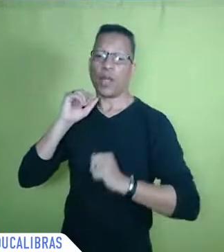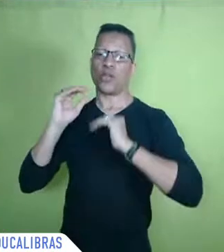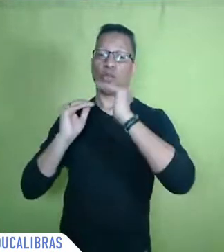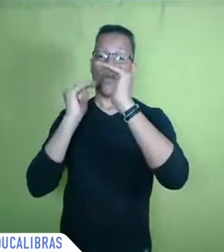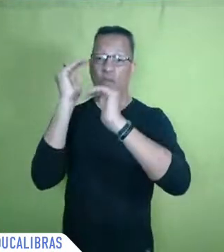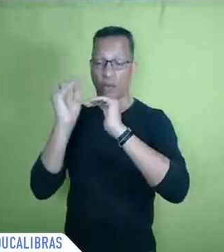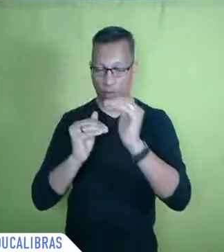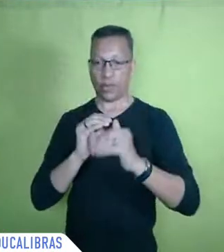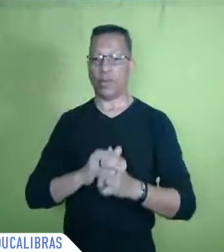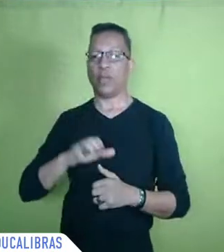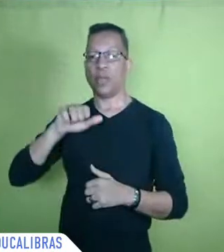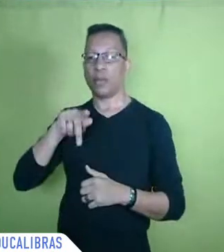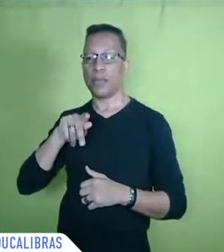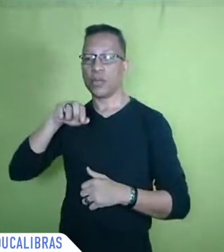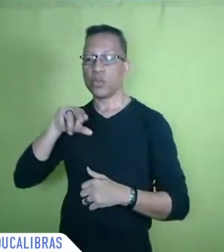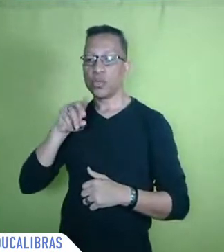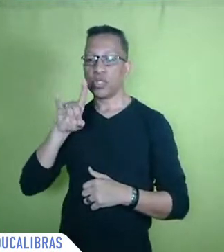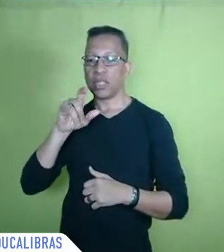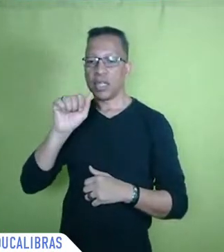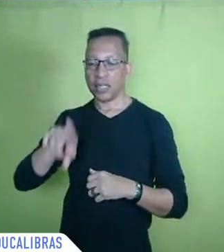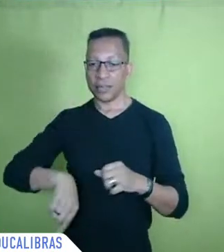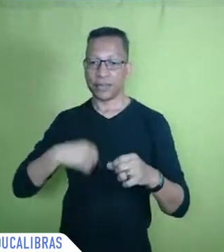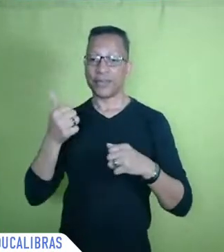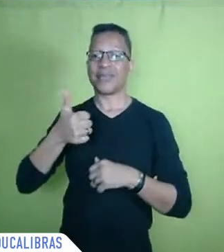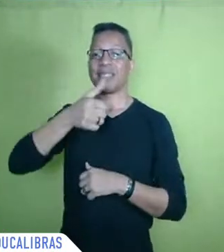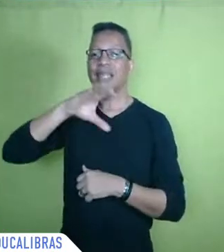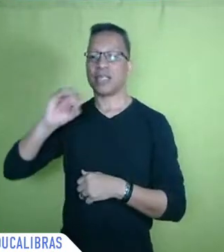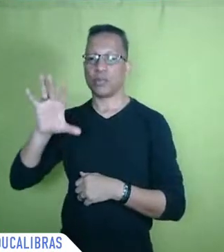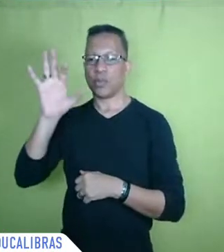2019 by the United Nations Development Program.